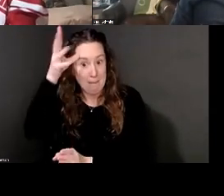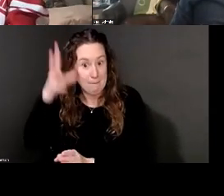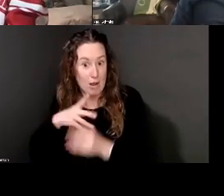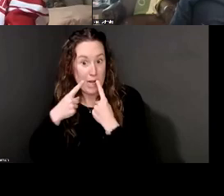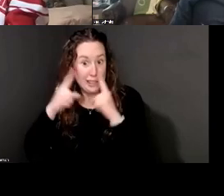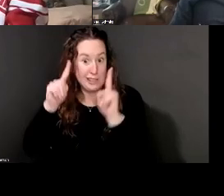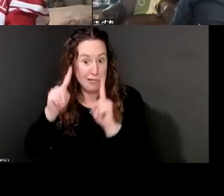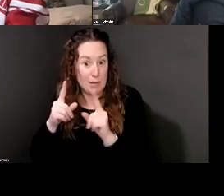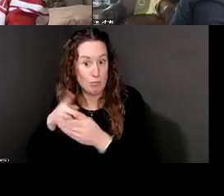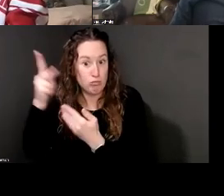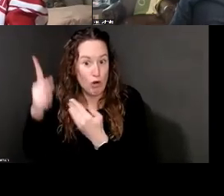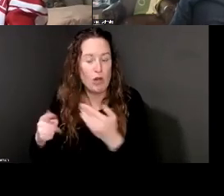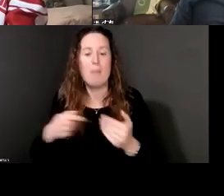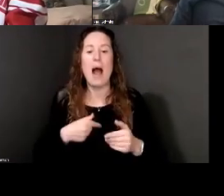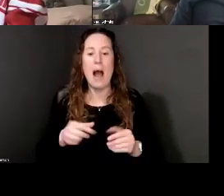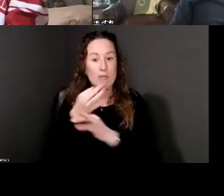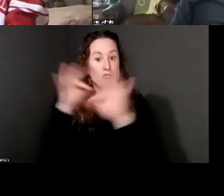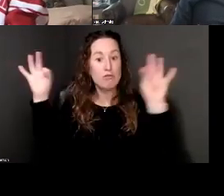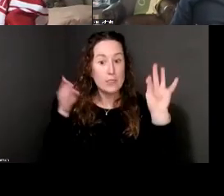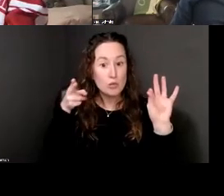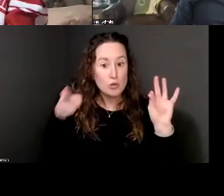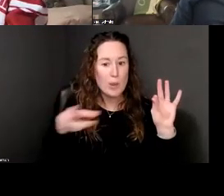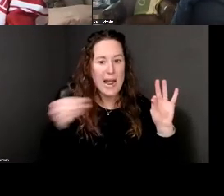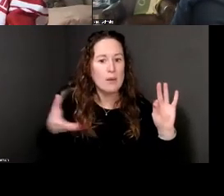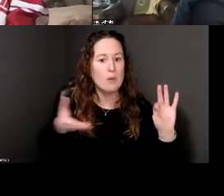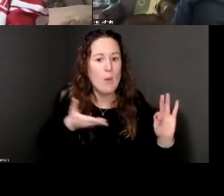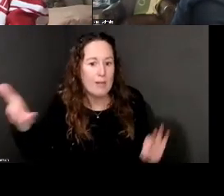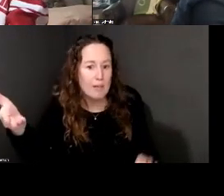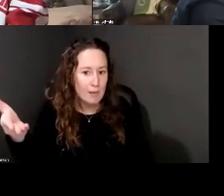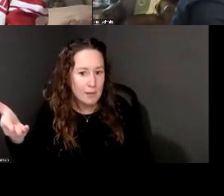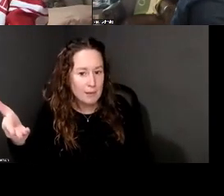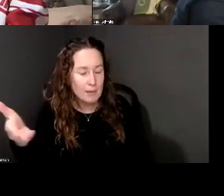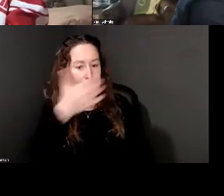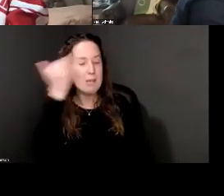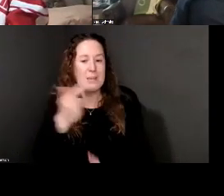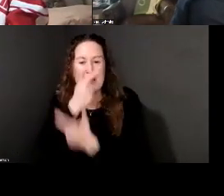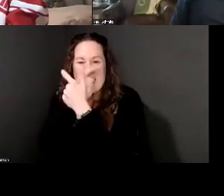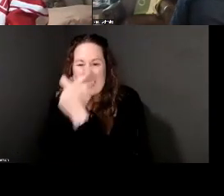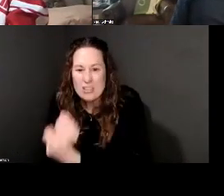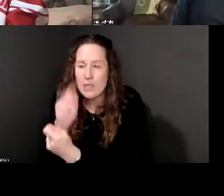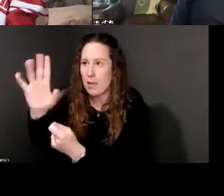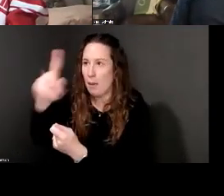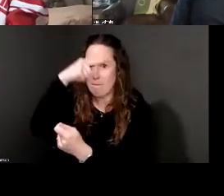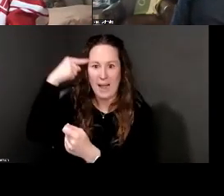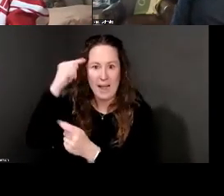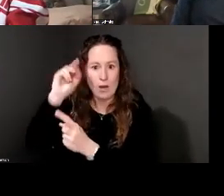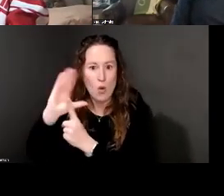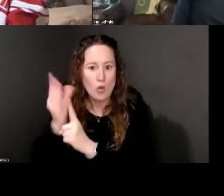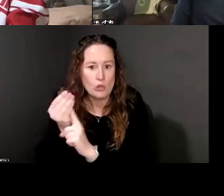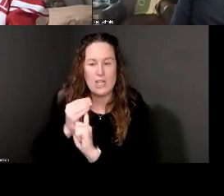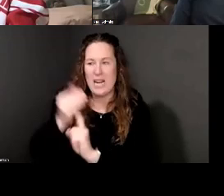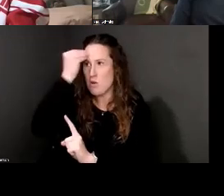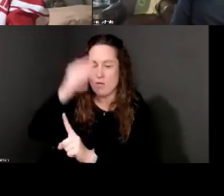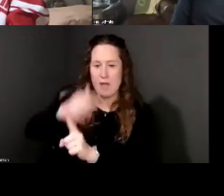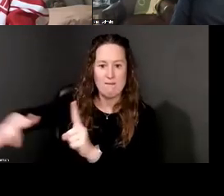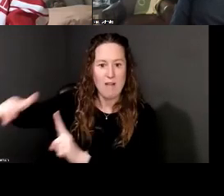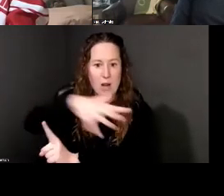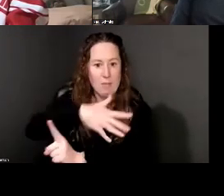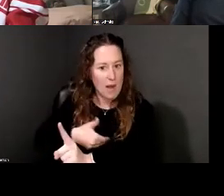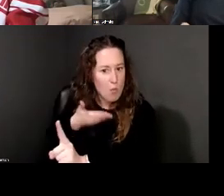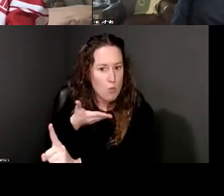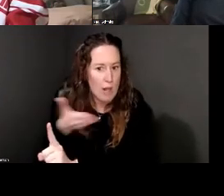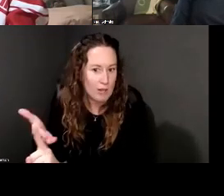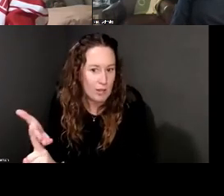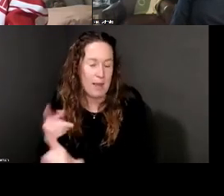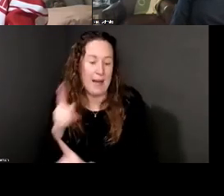free to go there, but I was welcome there, because I was expressing an interest in Black culture and knew the environment. So I'm saying that's an important